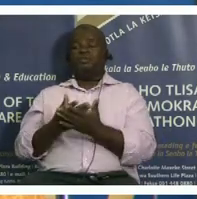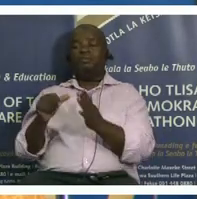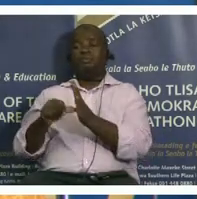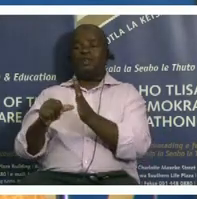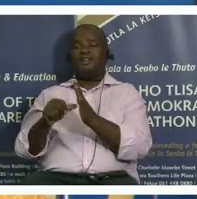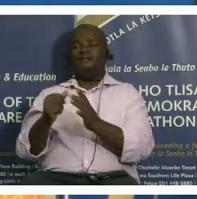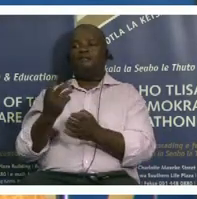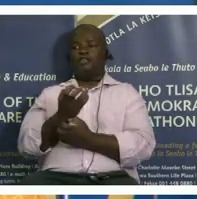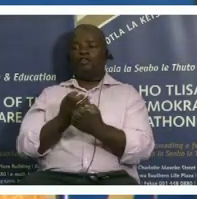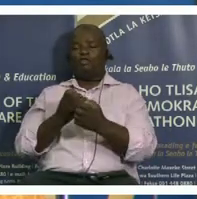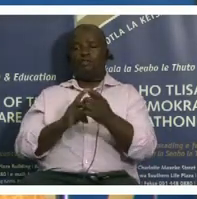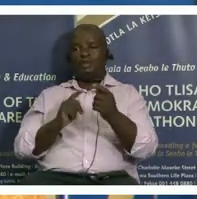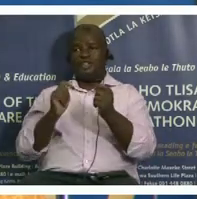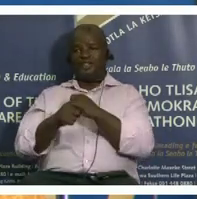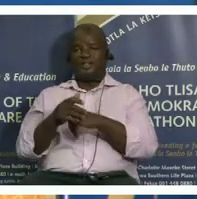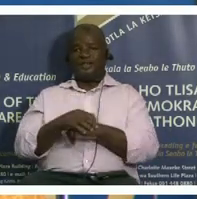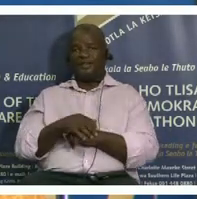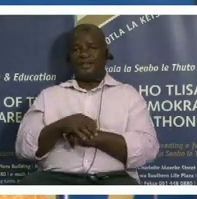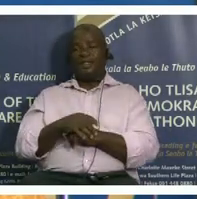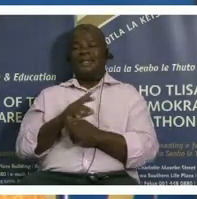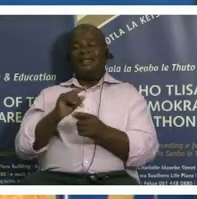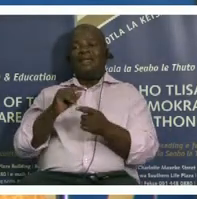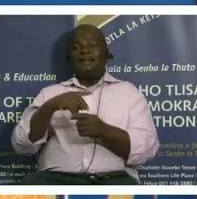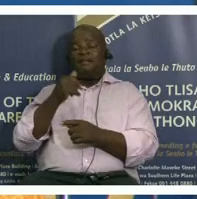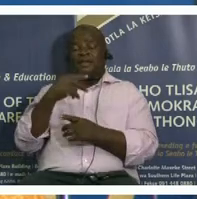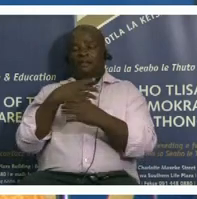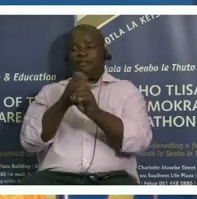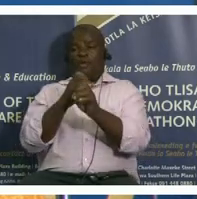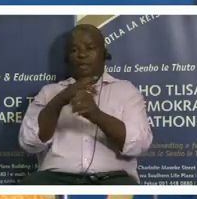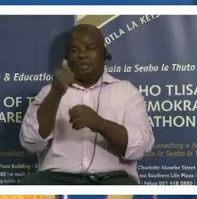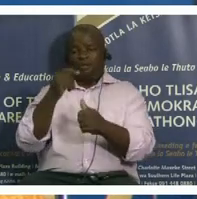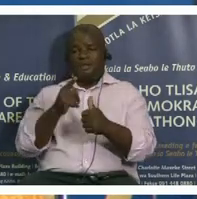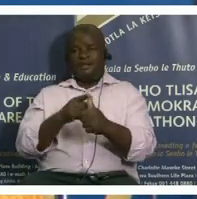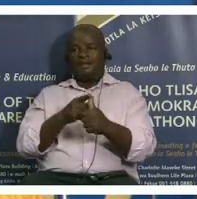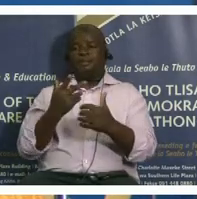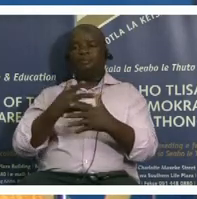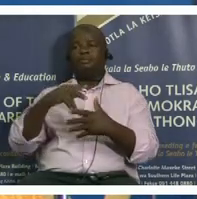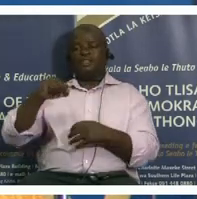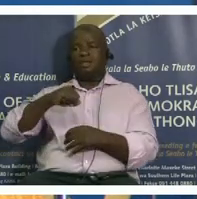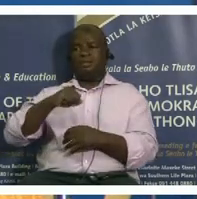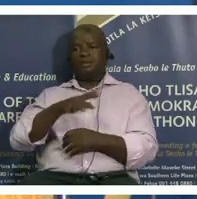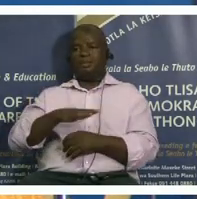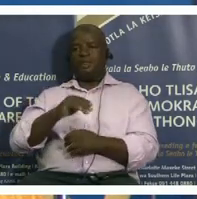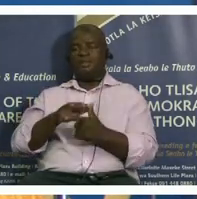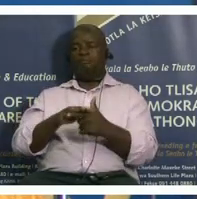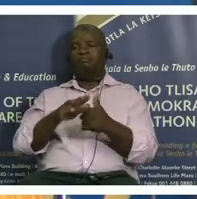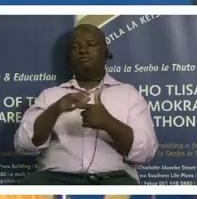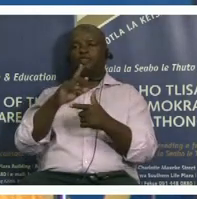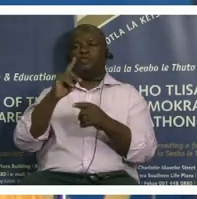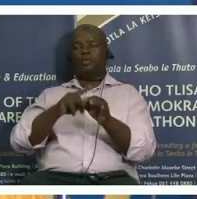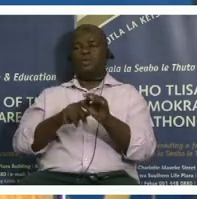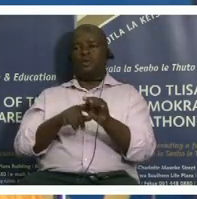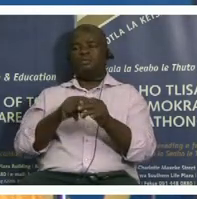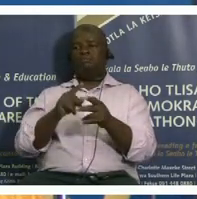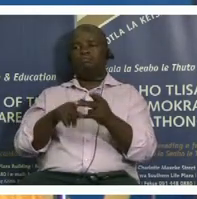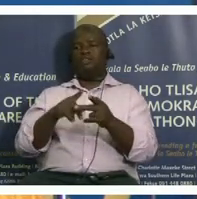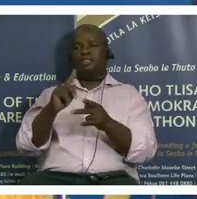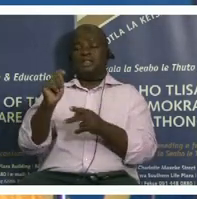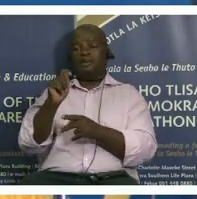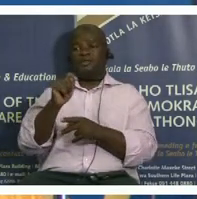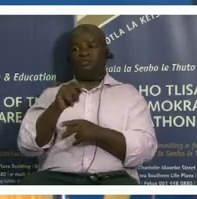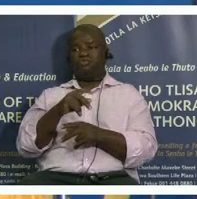growth. Our priority areas remain Botshabelo, Phuthaditjhaba, and